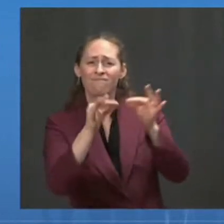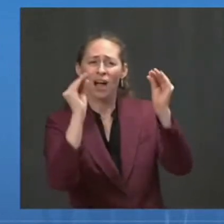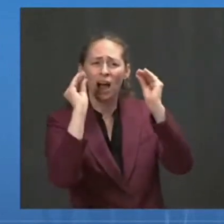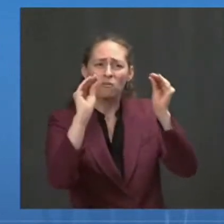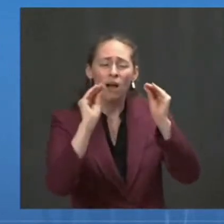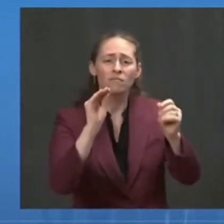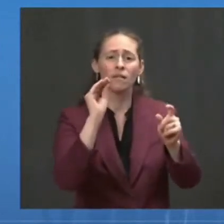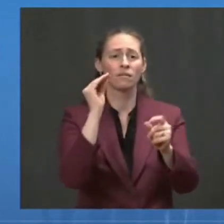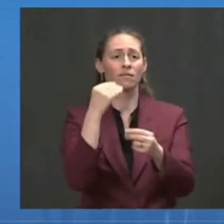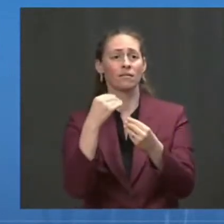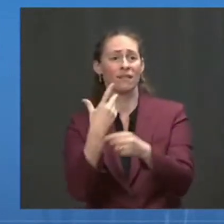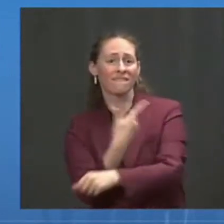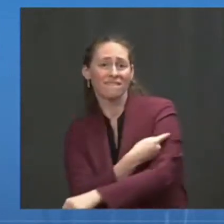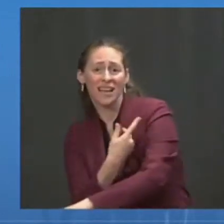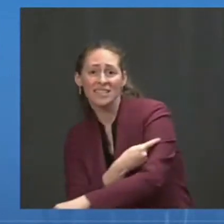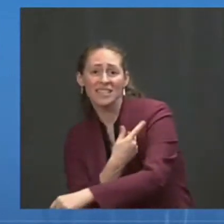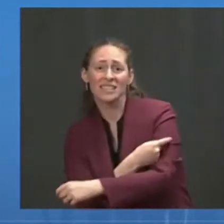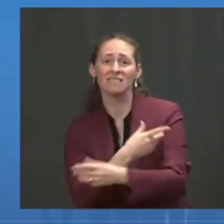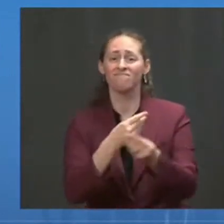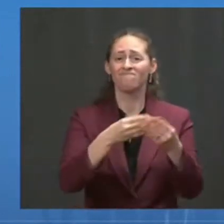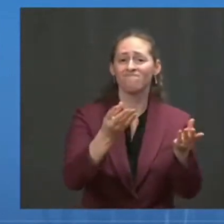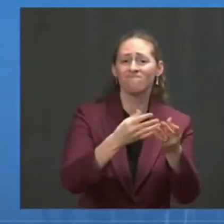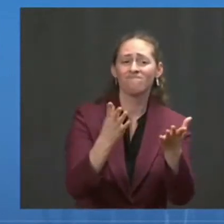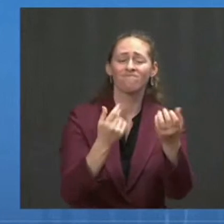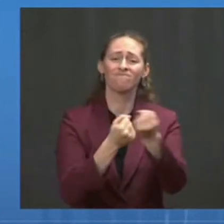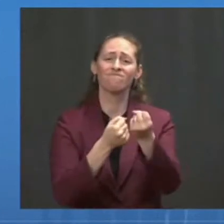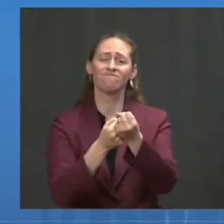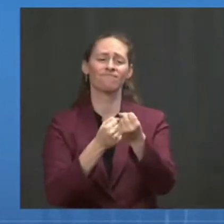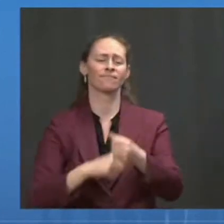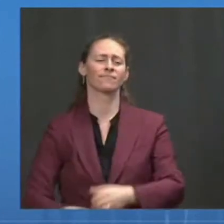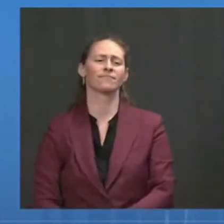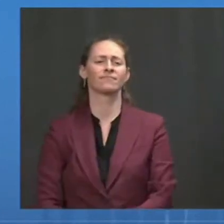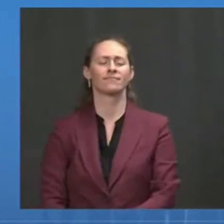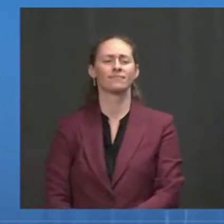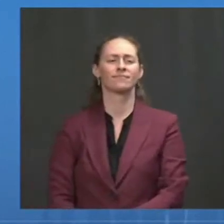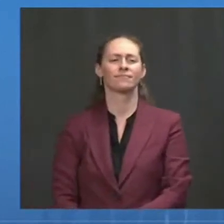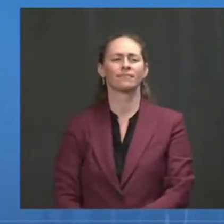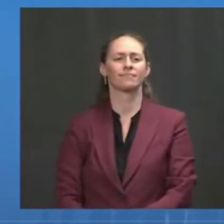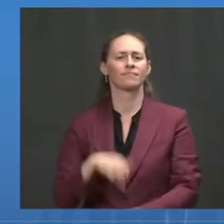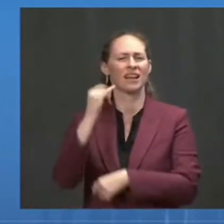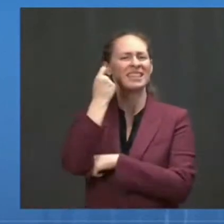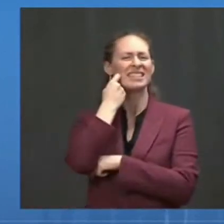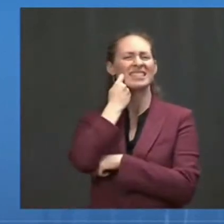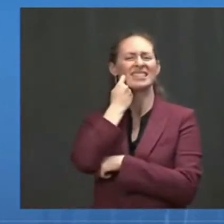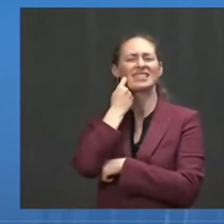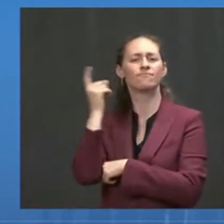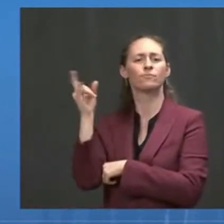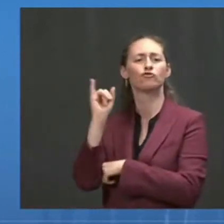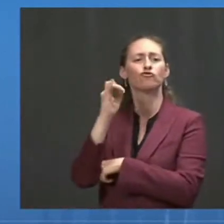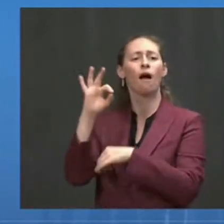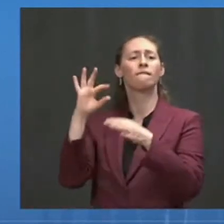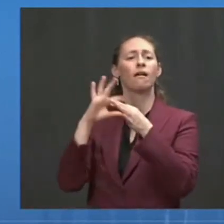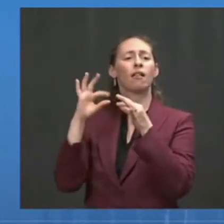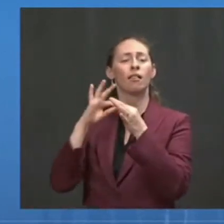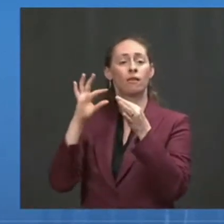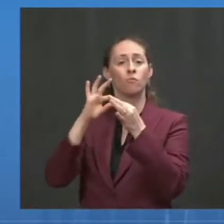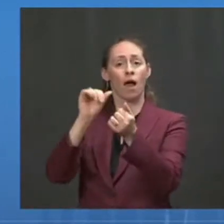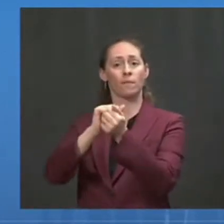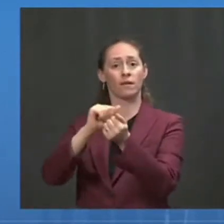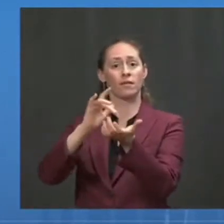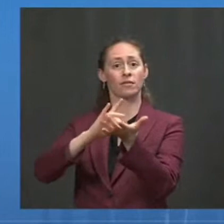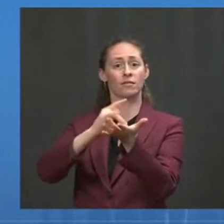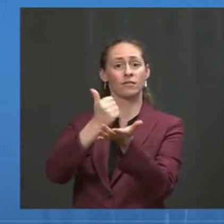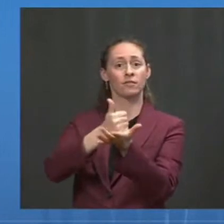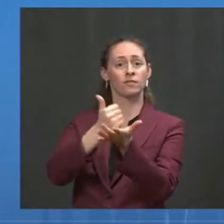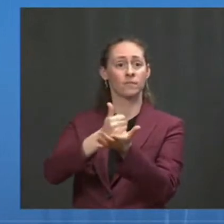therapies. As Jeff mentioned earlier, these therapies do include monoclonal antibodies, and I want to talk a minute about